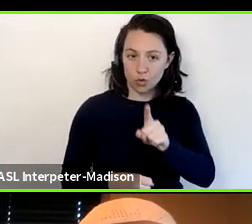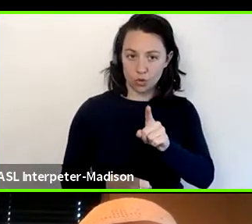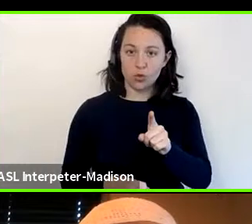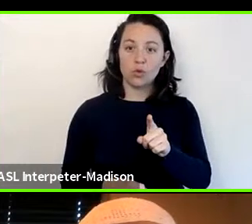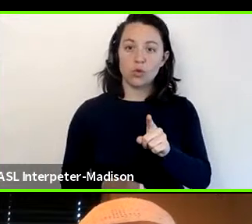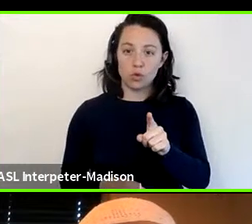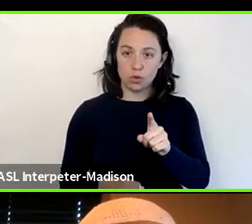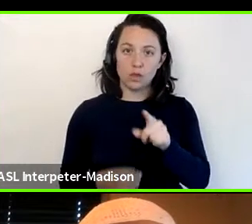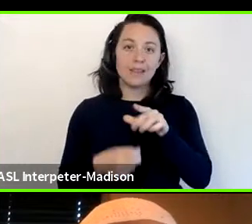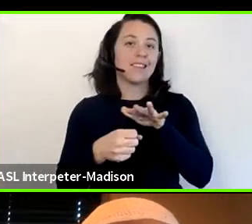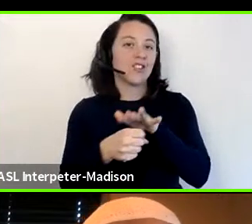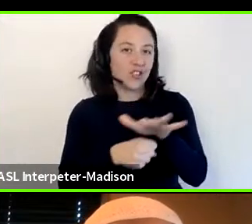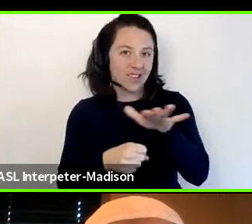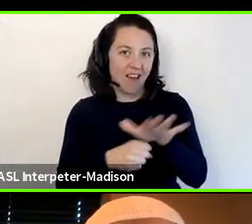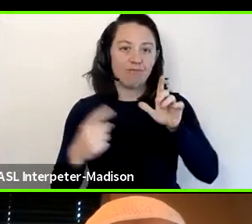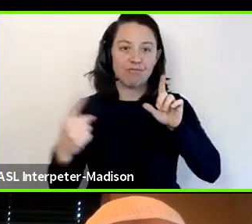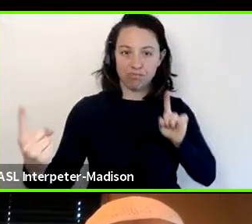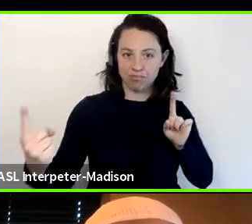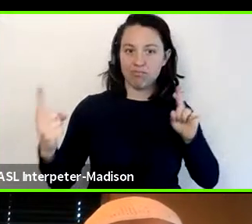physical distancing.